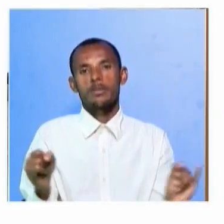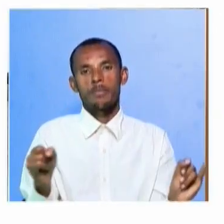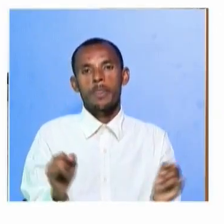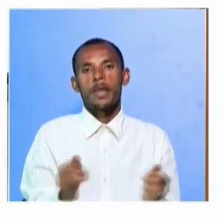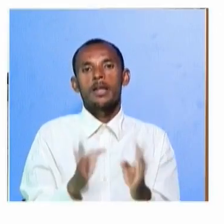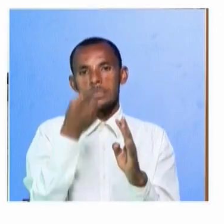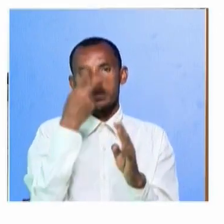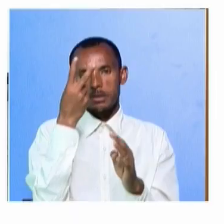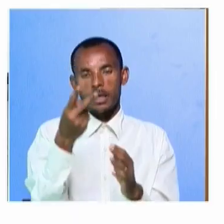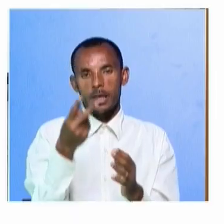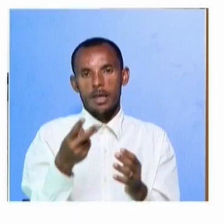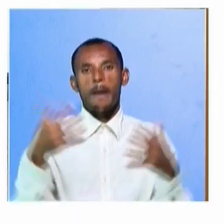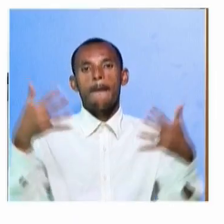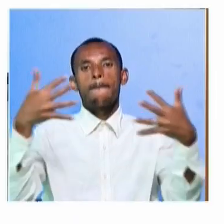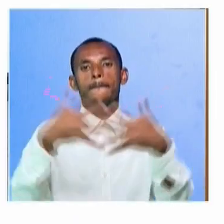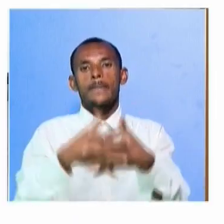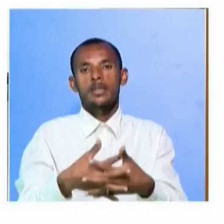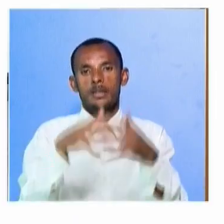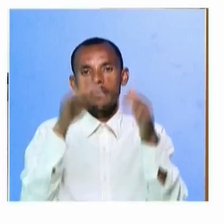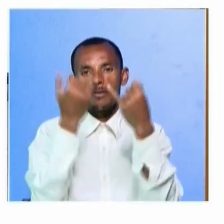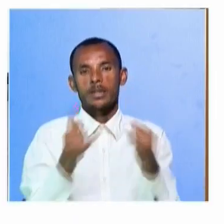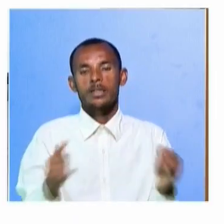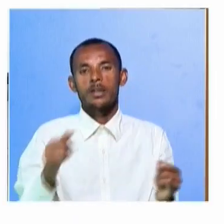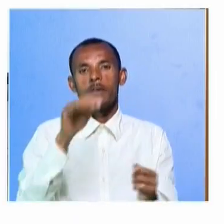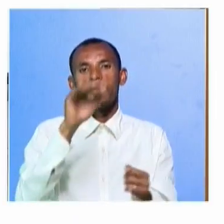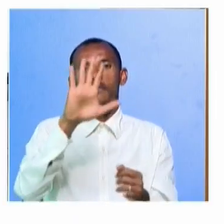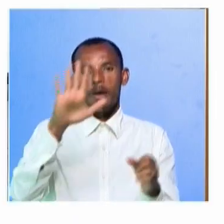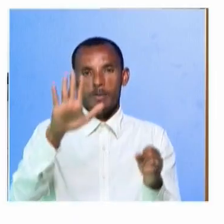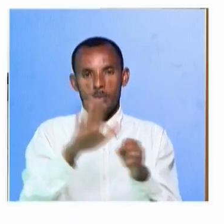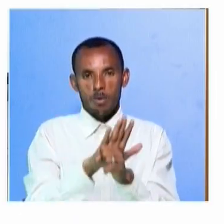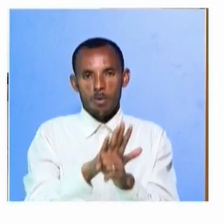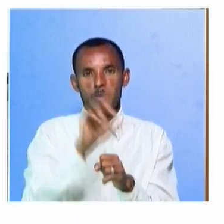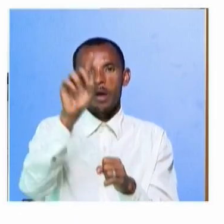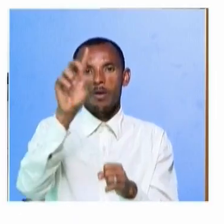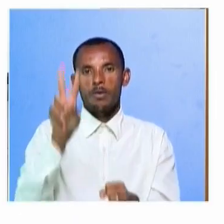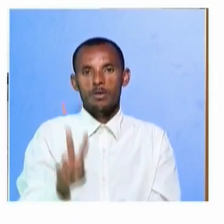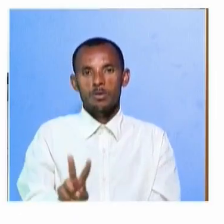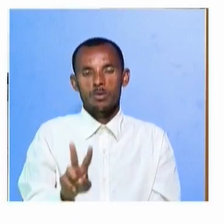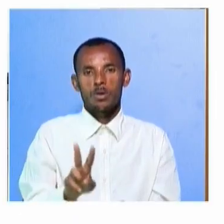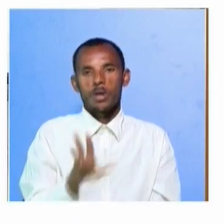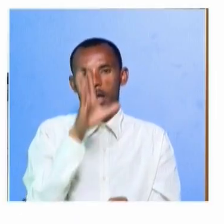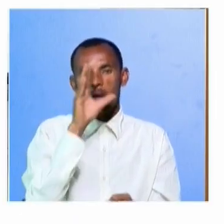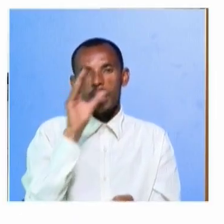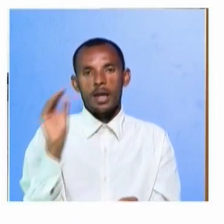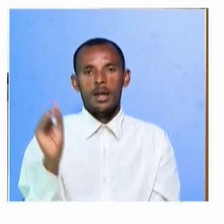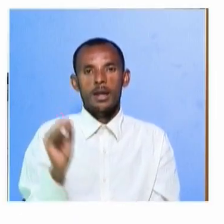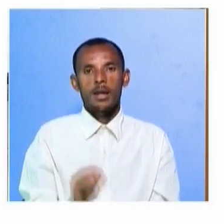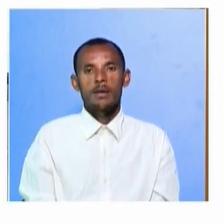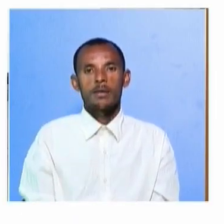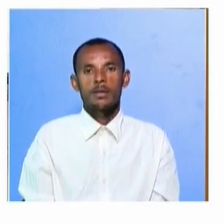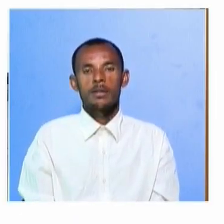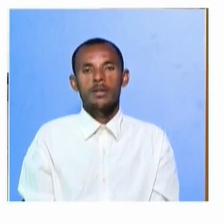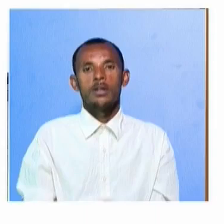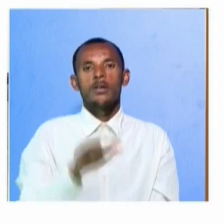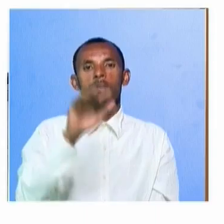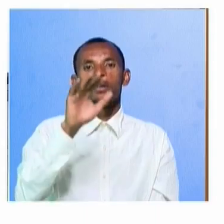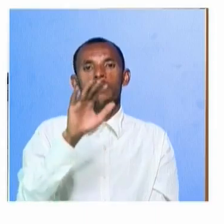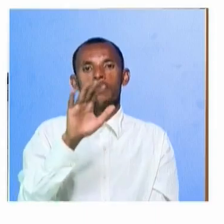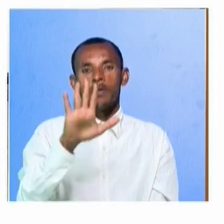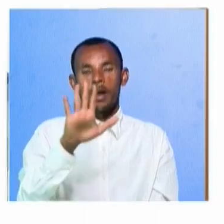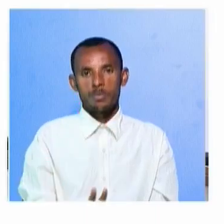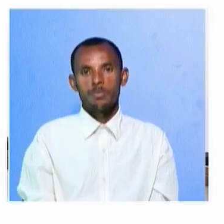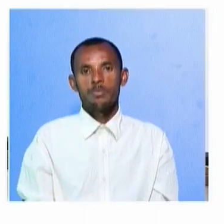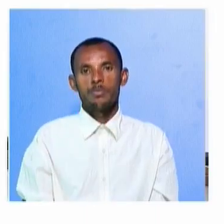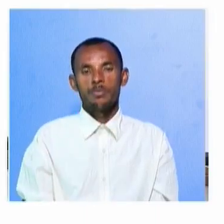take some mixed fractions. 5 and 1 over 2 and 5